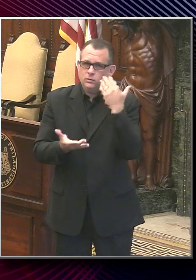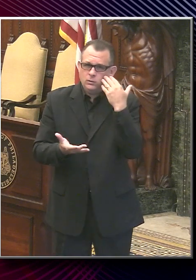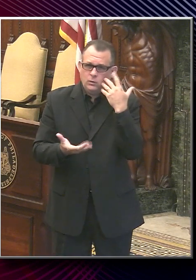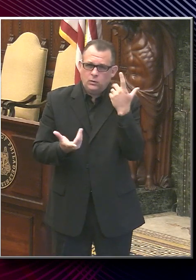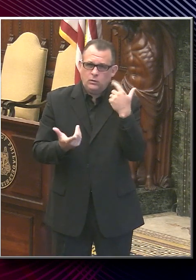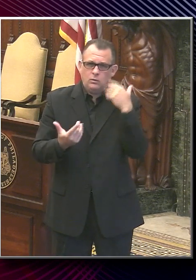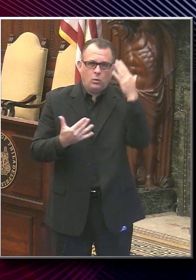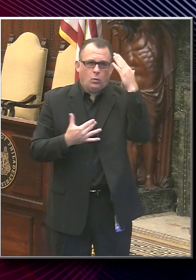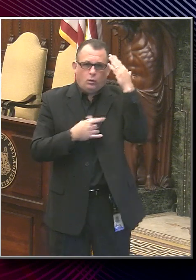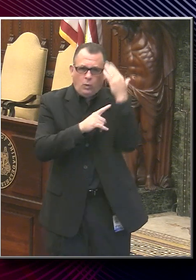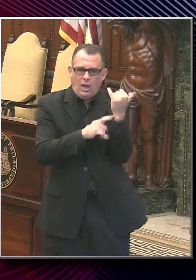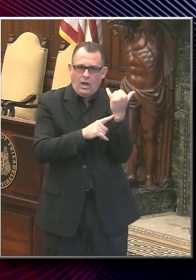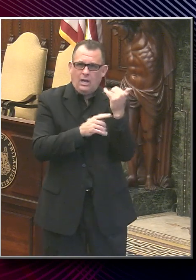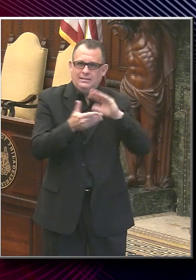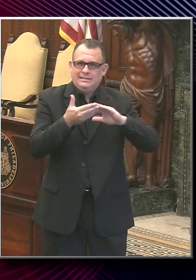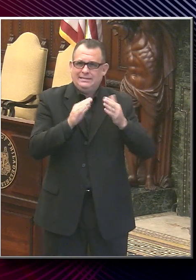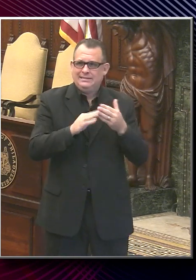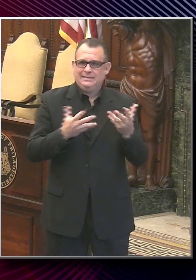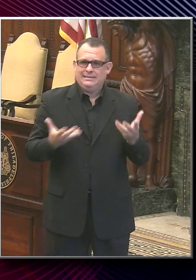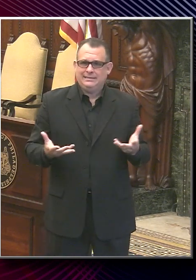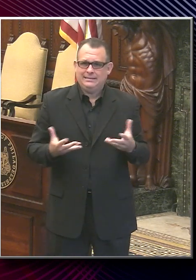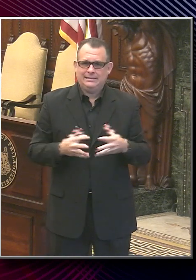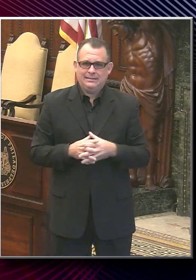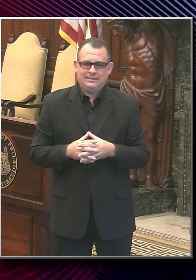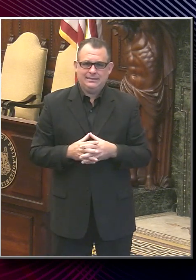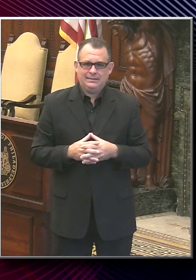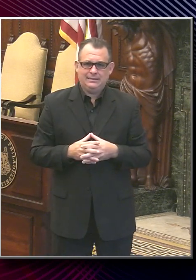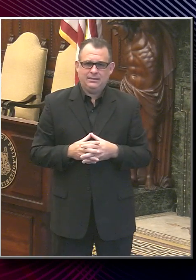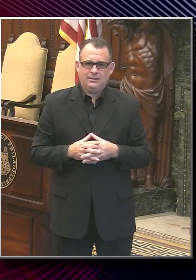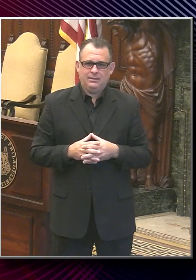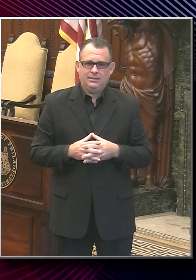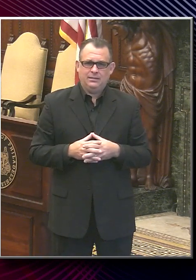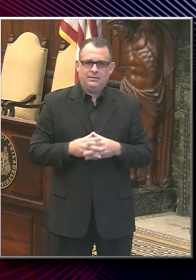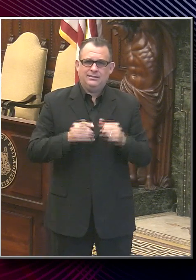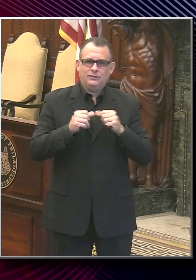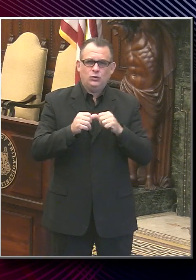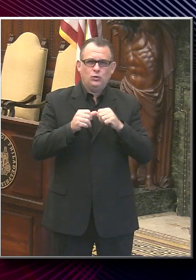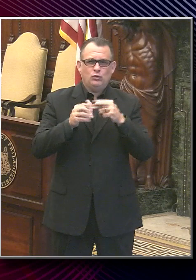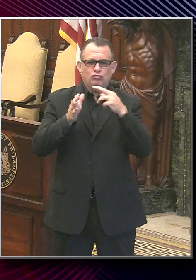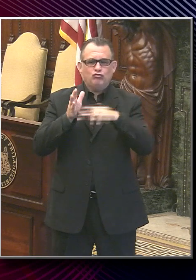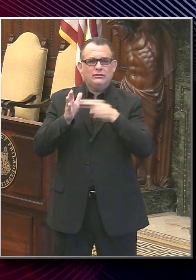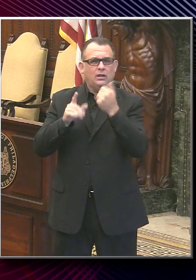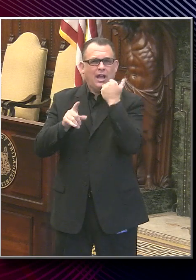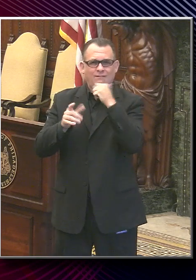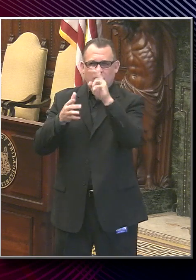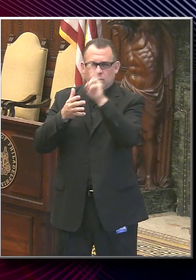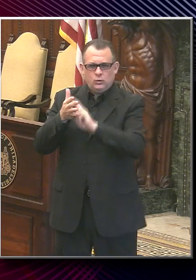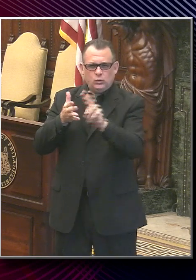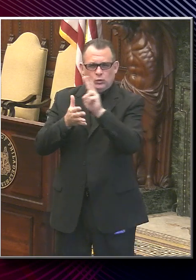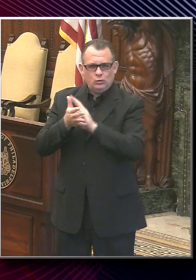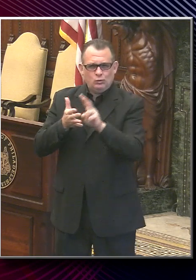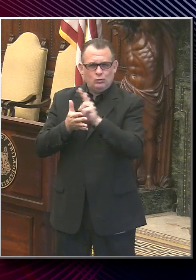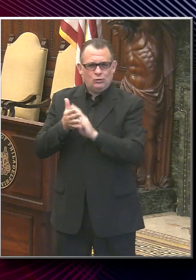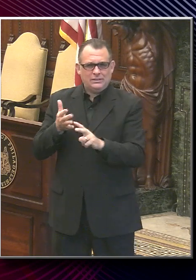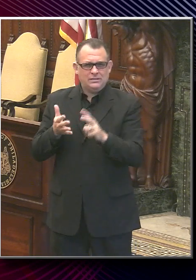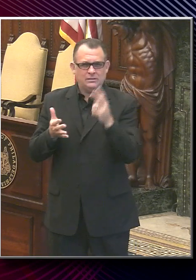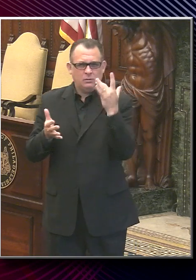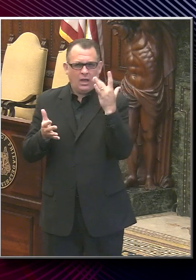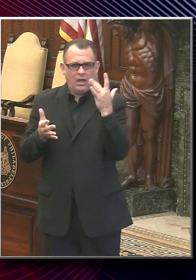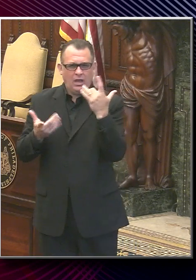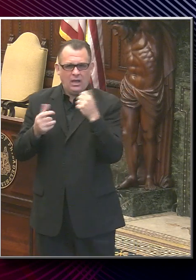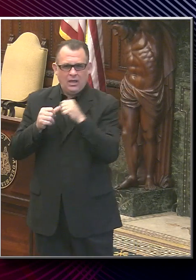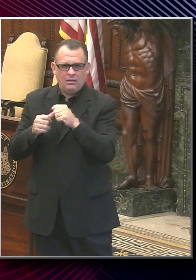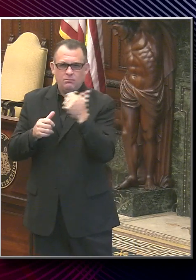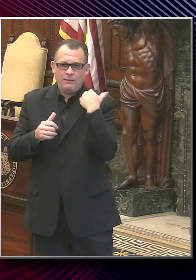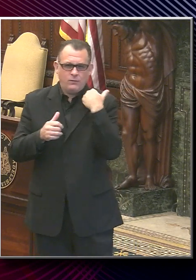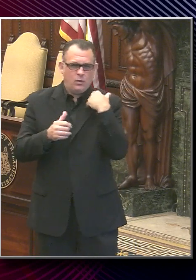why the city is continuing with every week recycling at this point, rather than trying to go back to every other week in order to